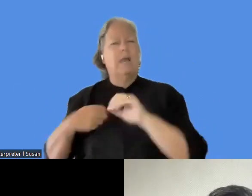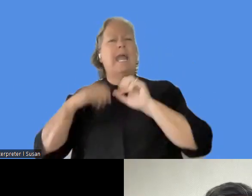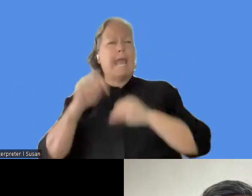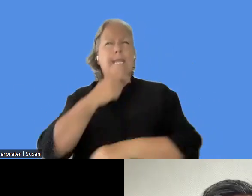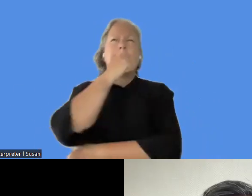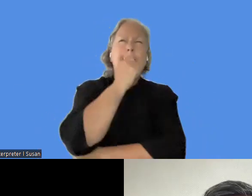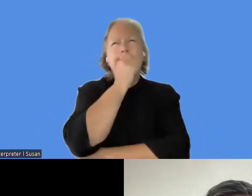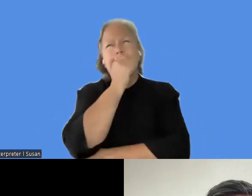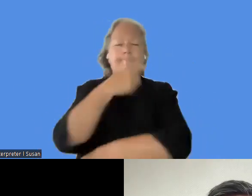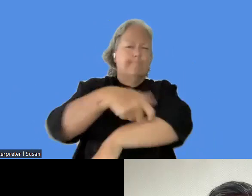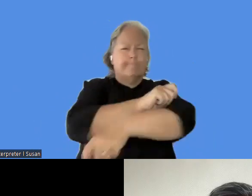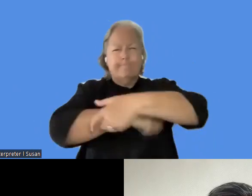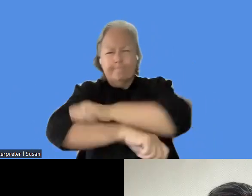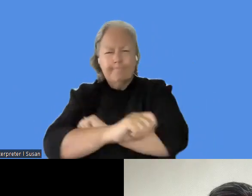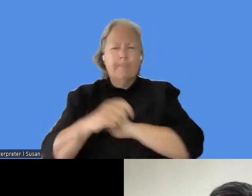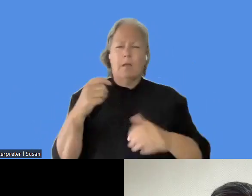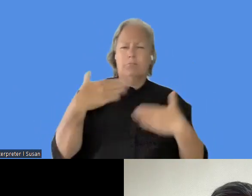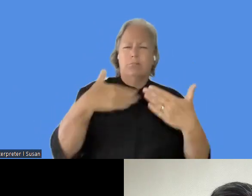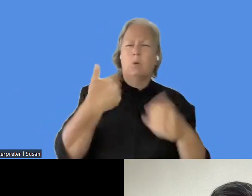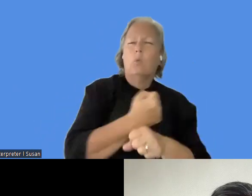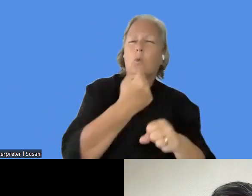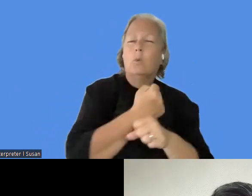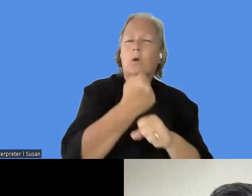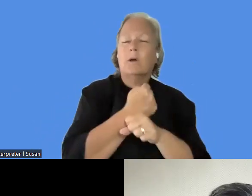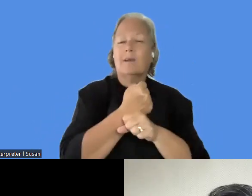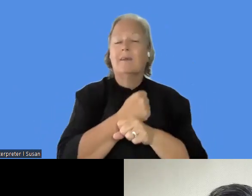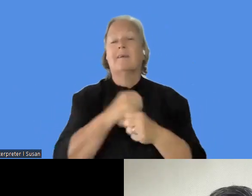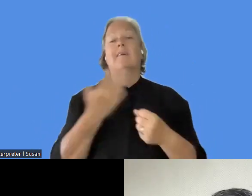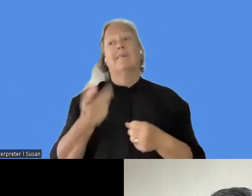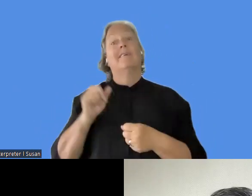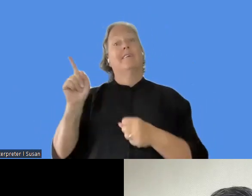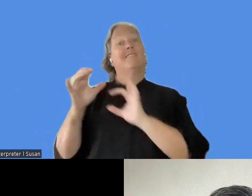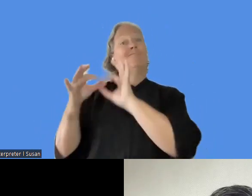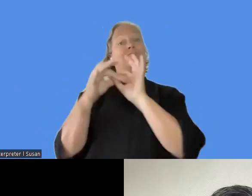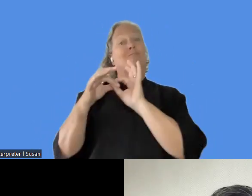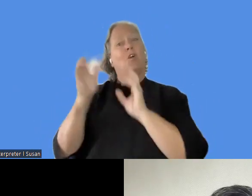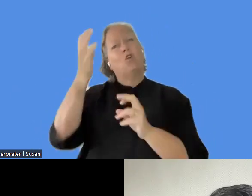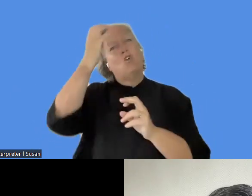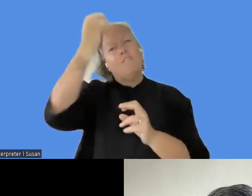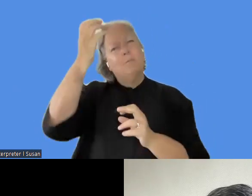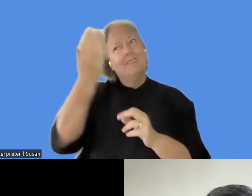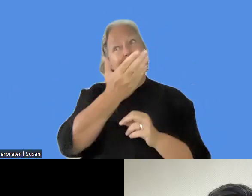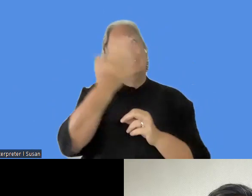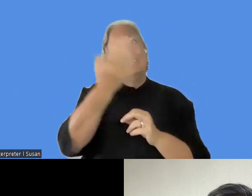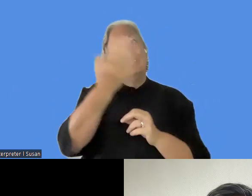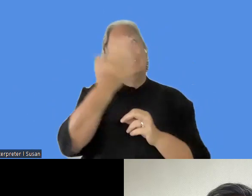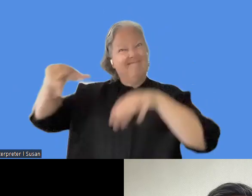data or the core data is from the government agencies. That's